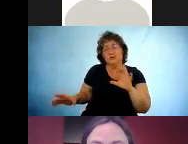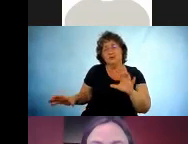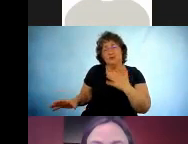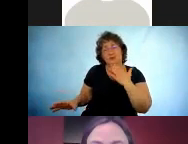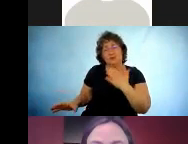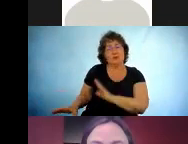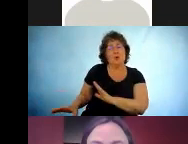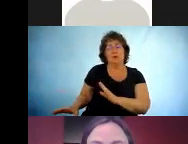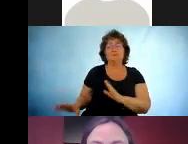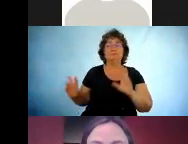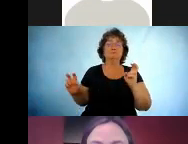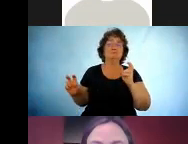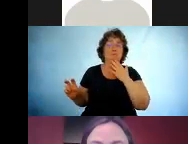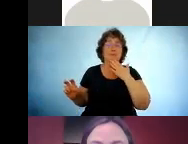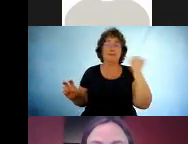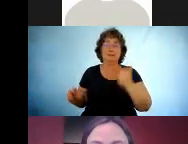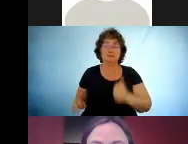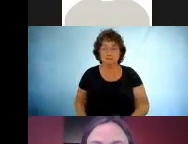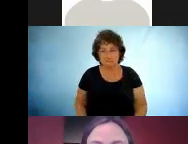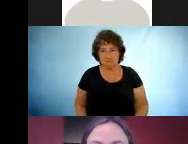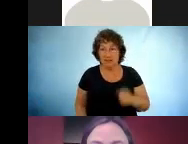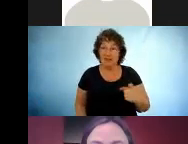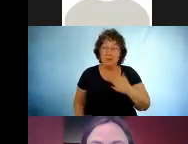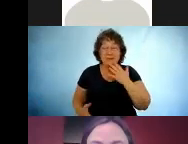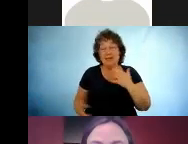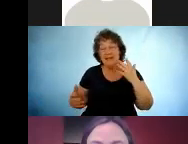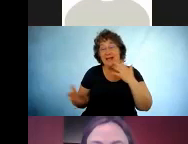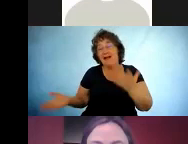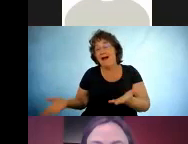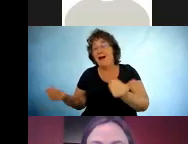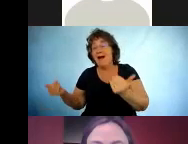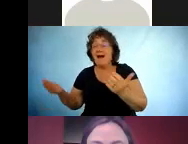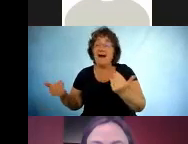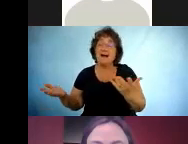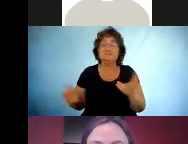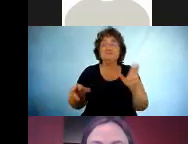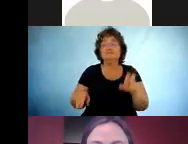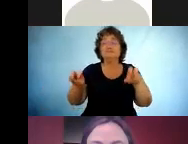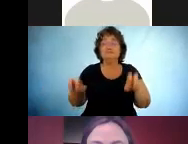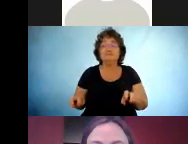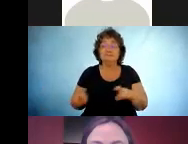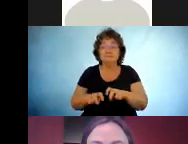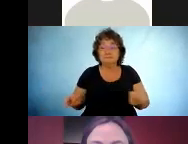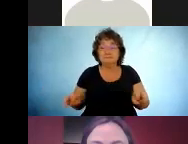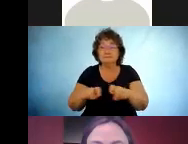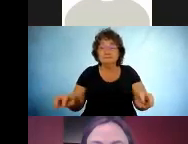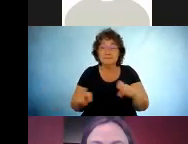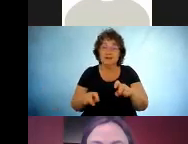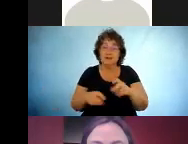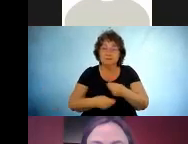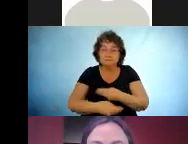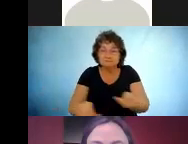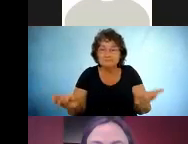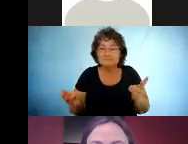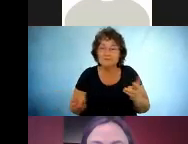best. These last words they would sing as they settle us all down, passing glue and round scissors for